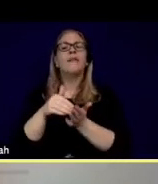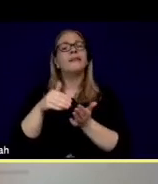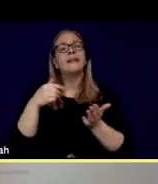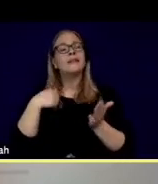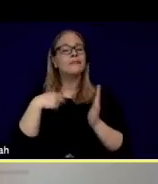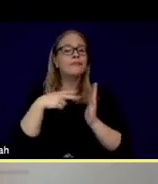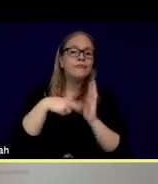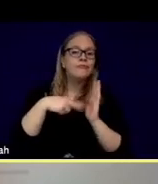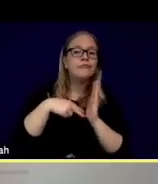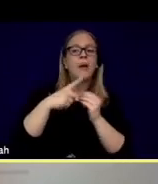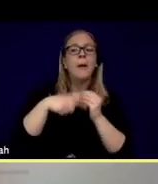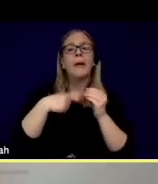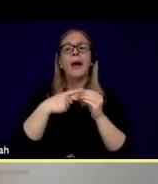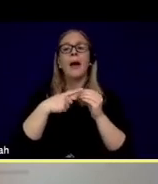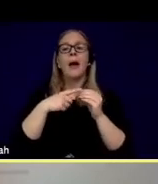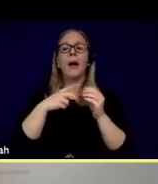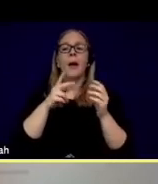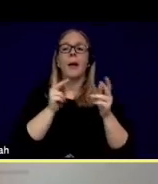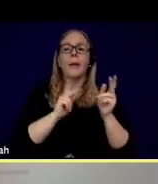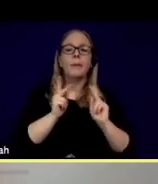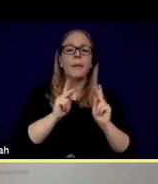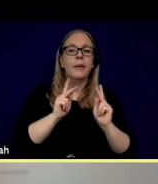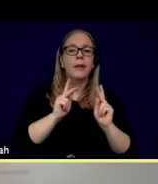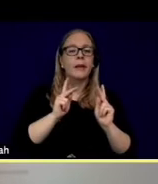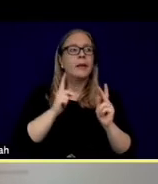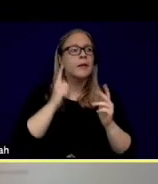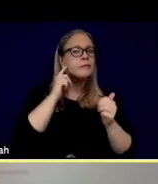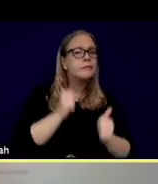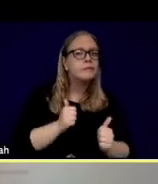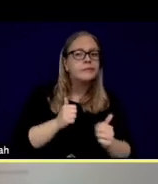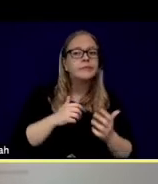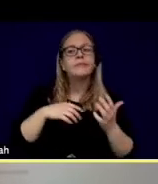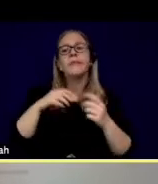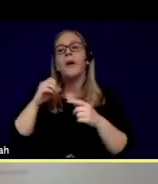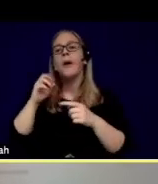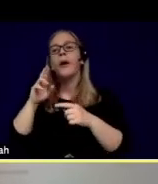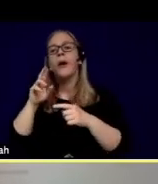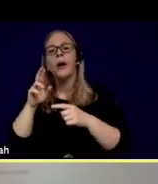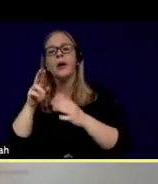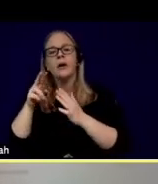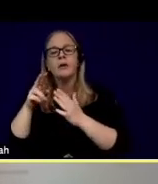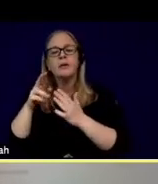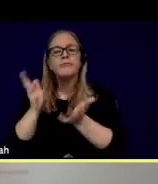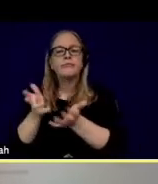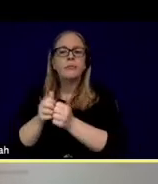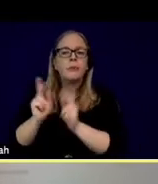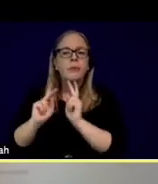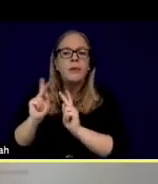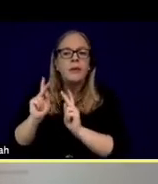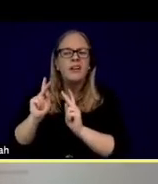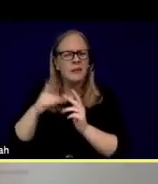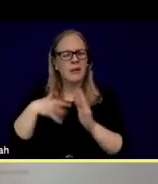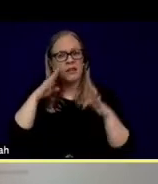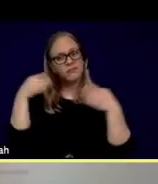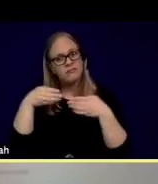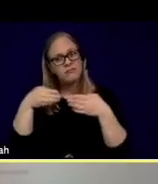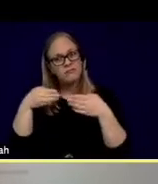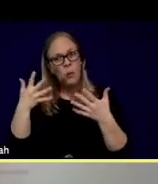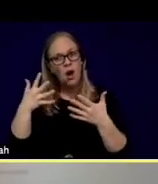is focused only on the degree of hearing loss, when even more important than that is one's